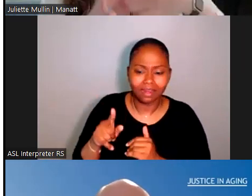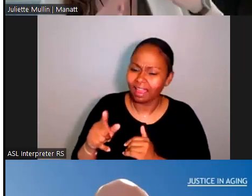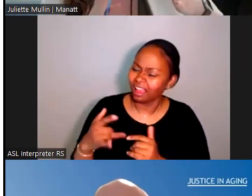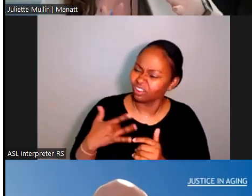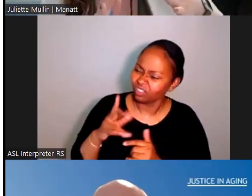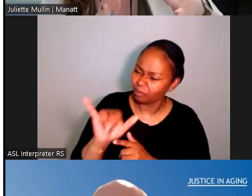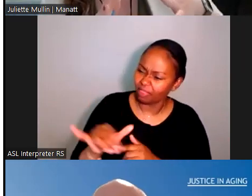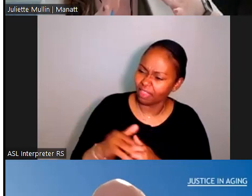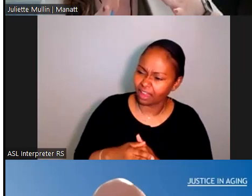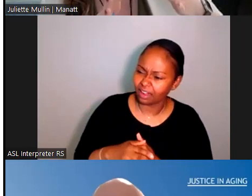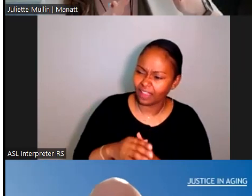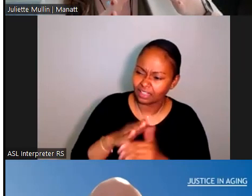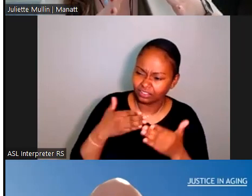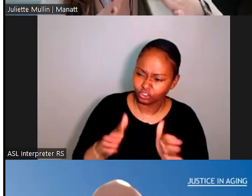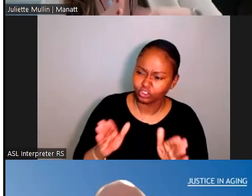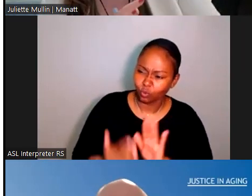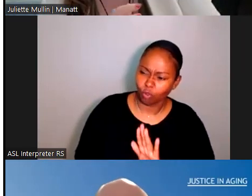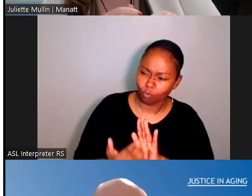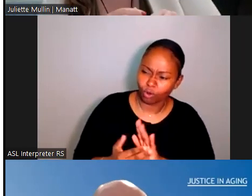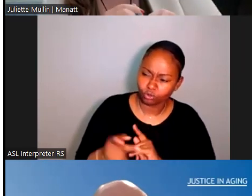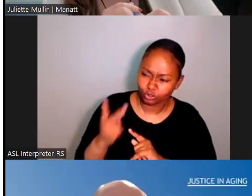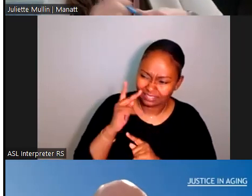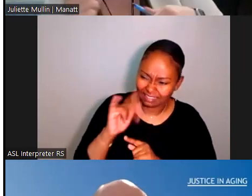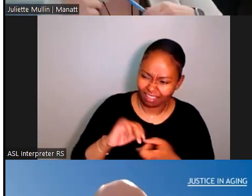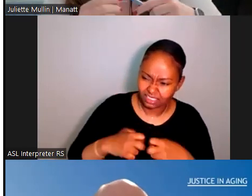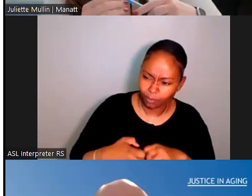that general approach is kind of where you see the problem.